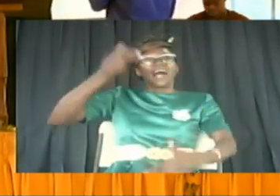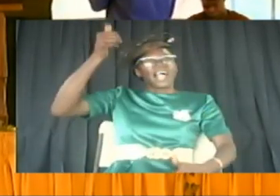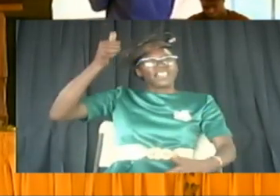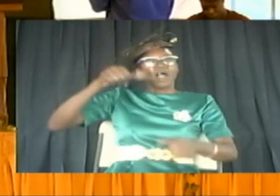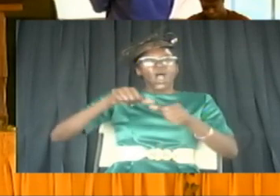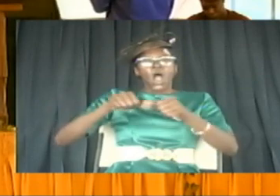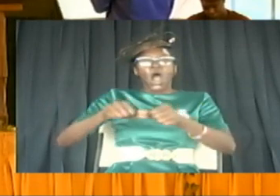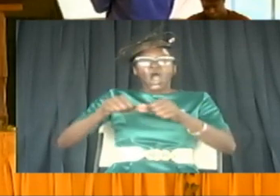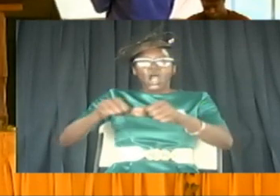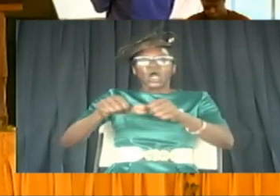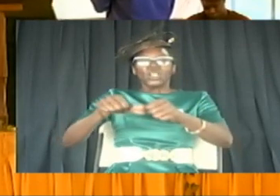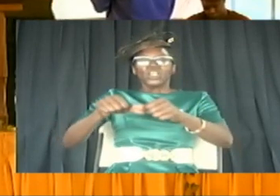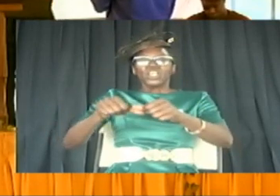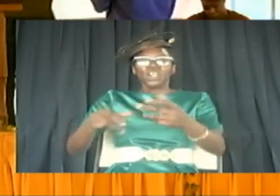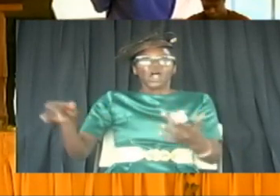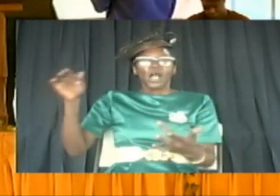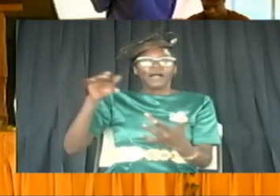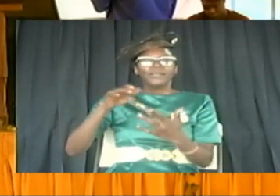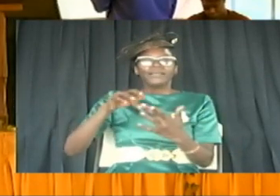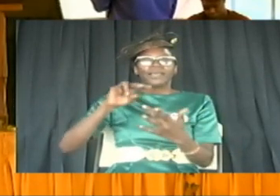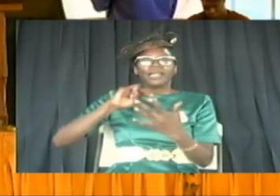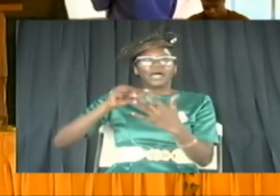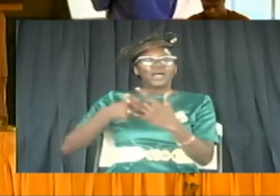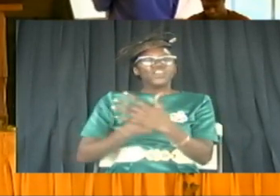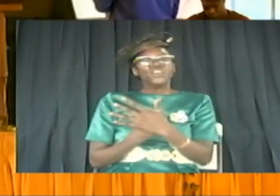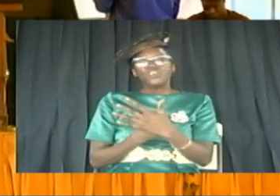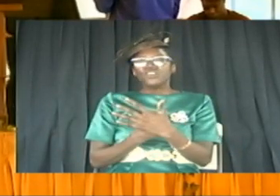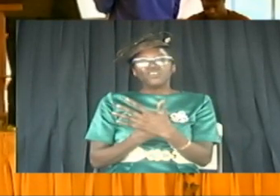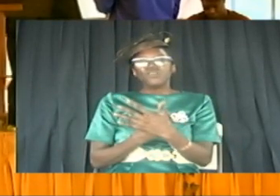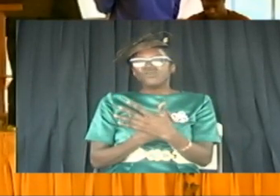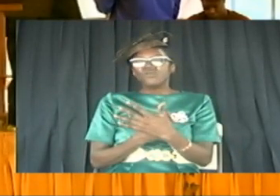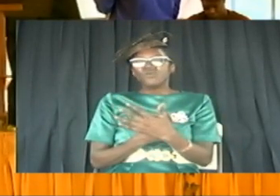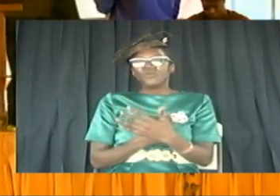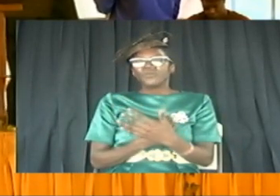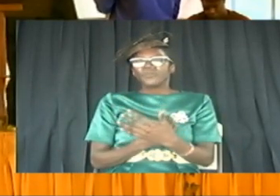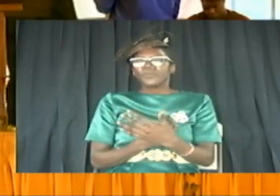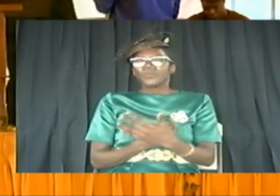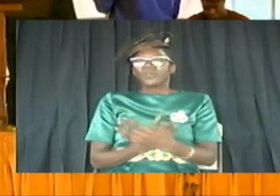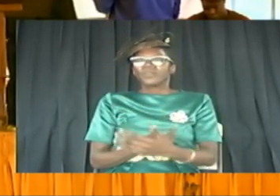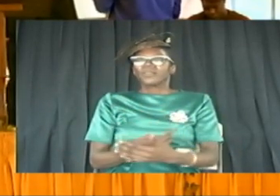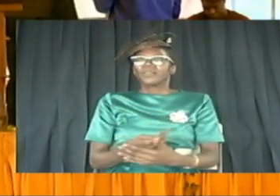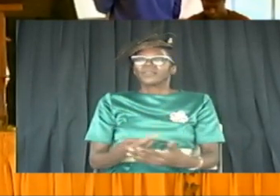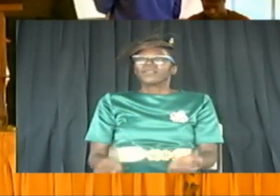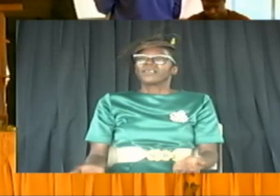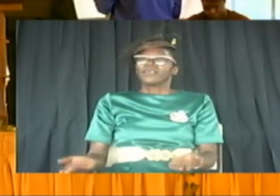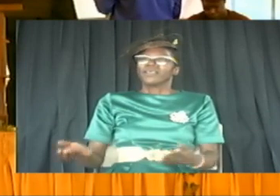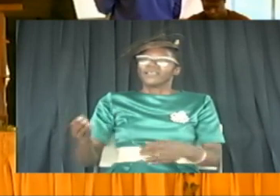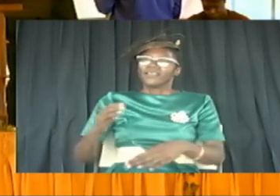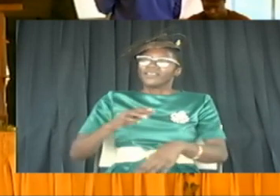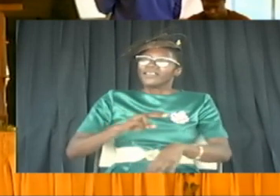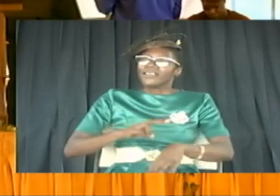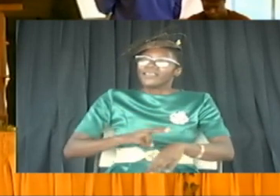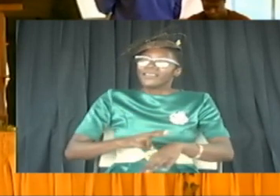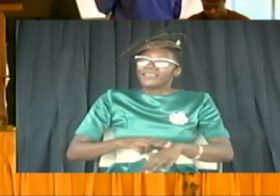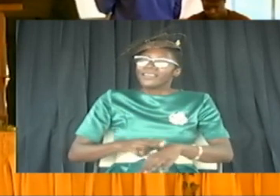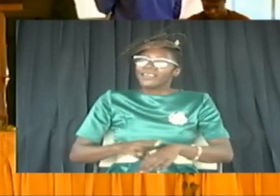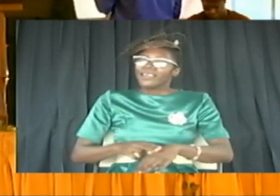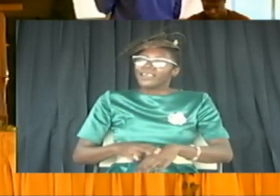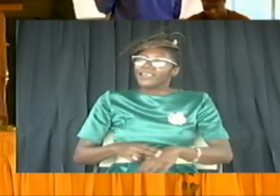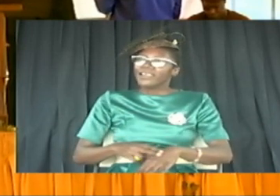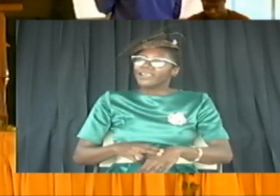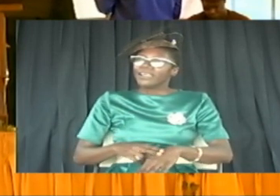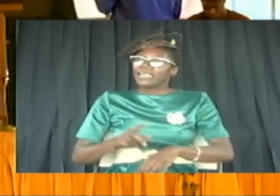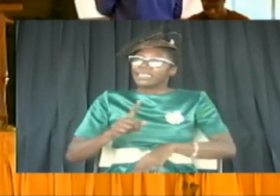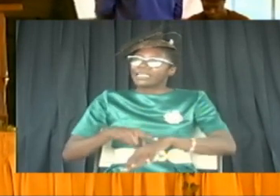a new regime came, and he died in his good old age, being called by